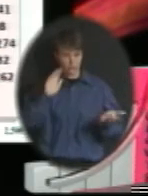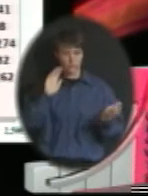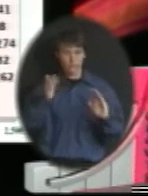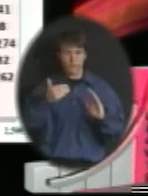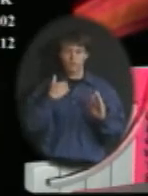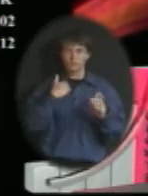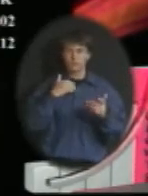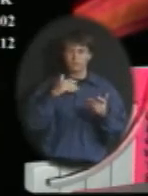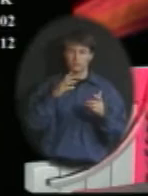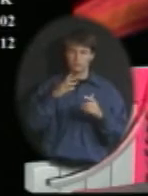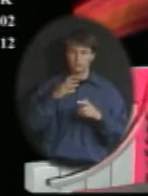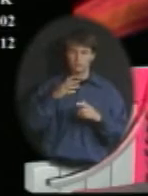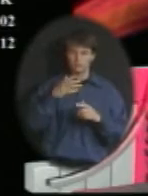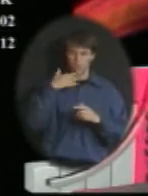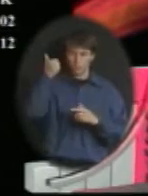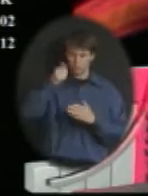grades.